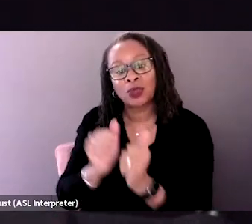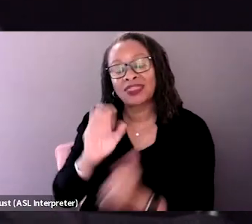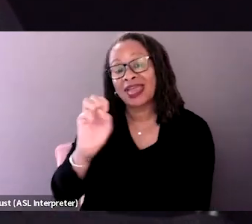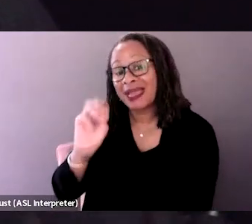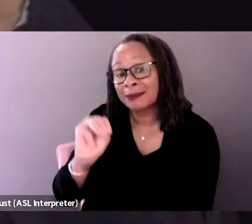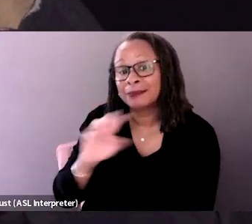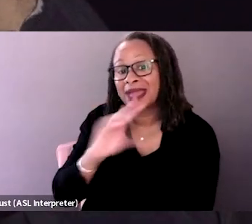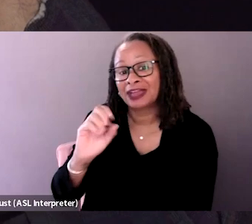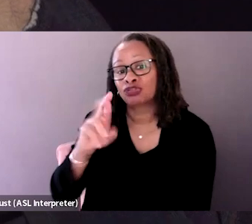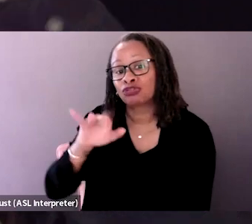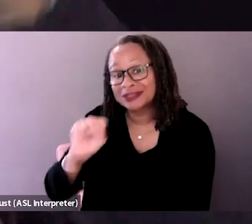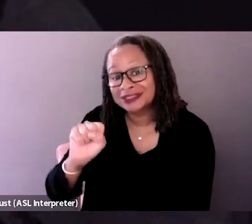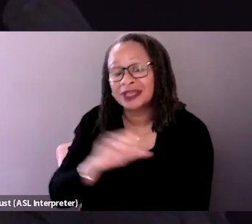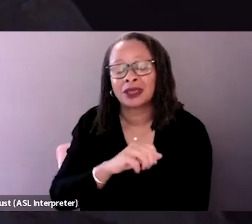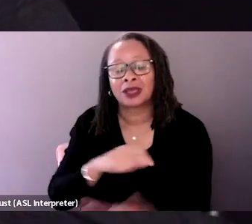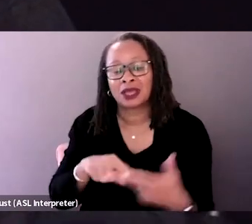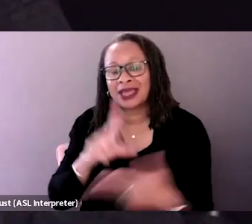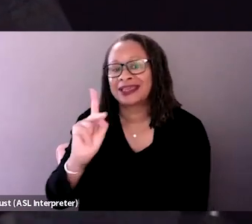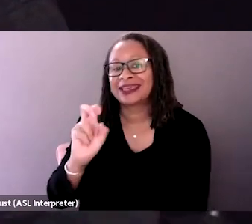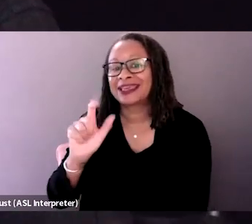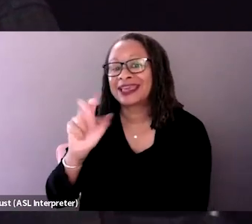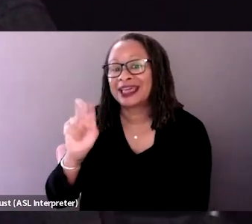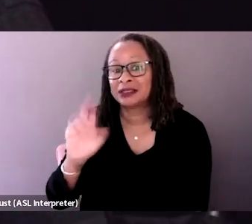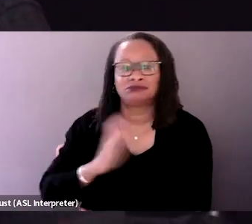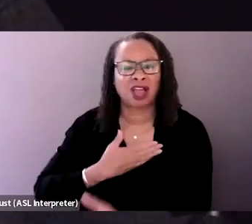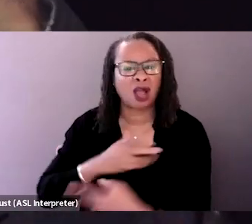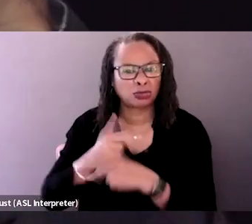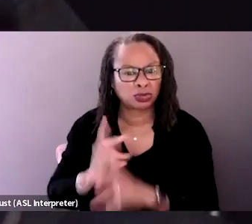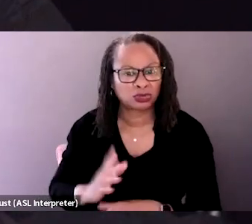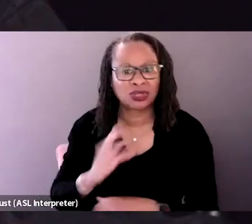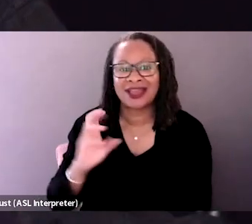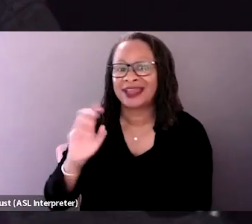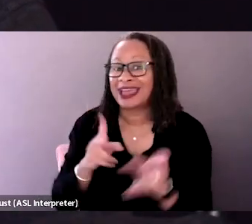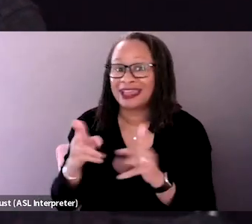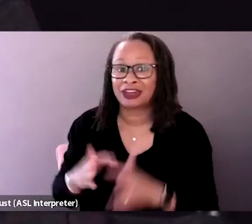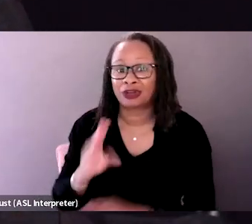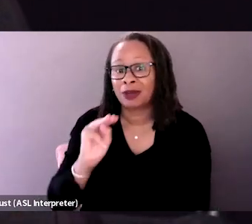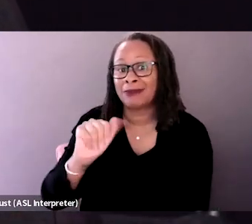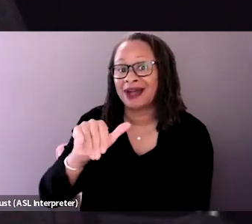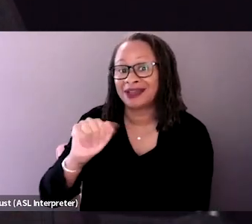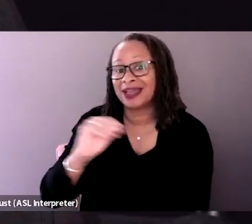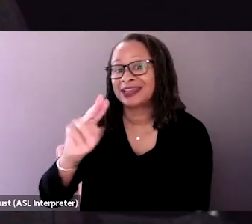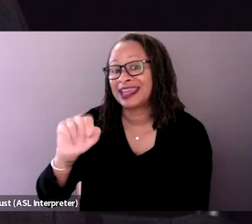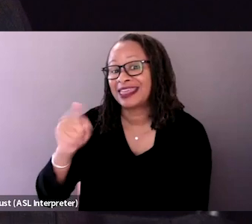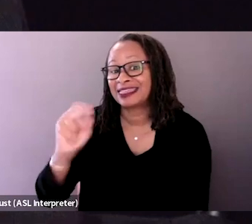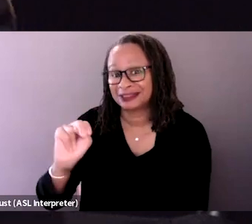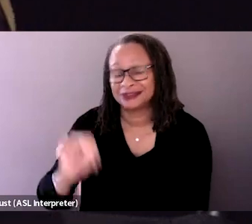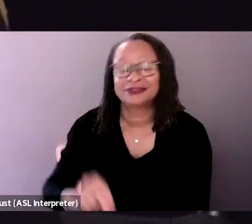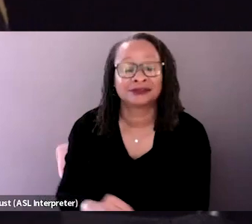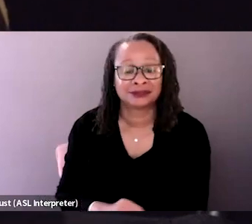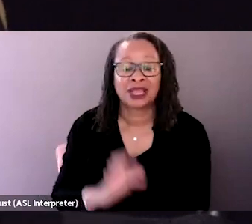with Chris, and then with Kellen, who our producer, and our editors Maya and Nathan, and